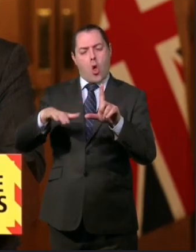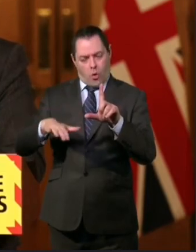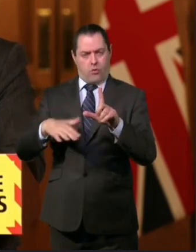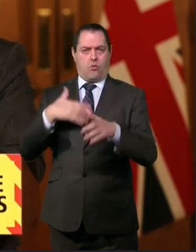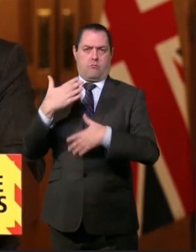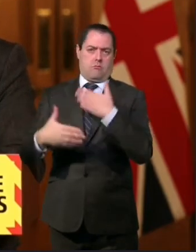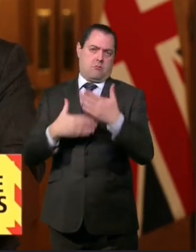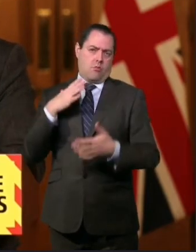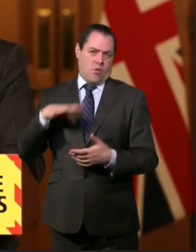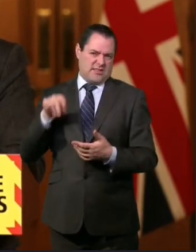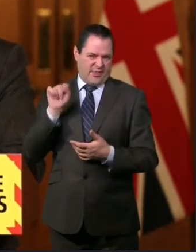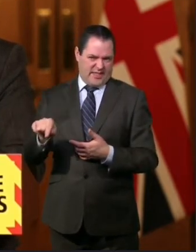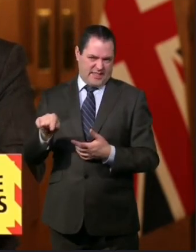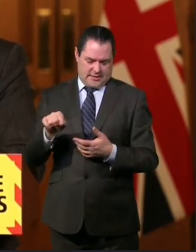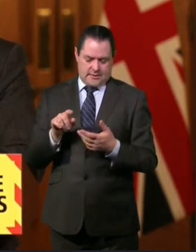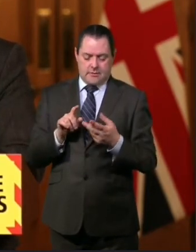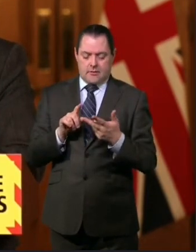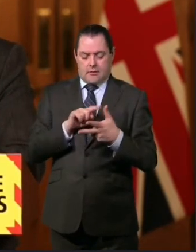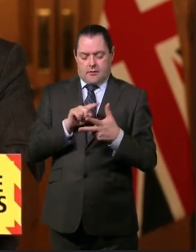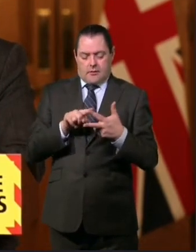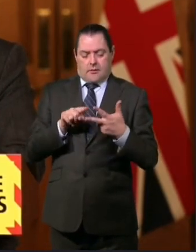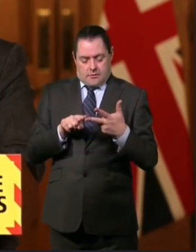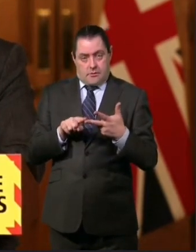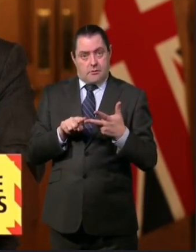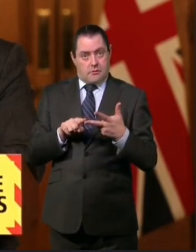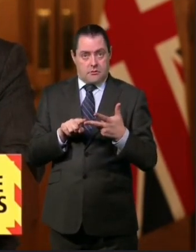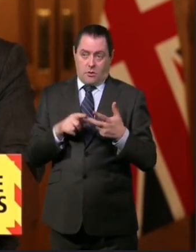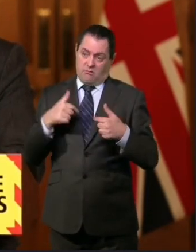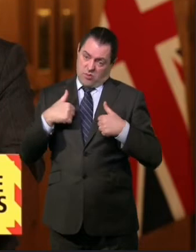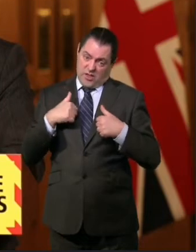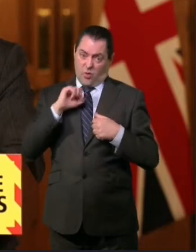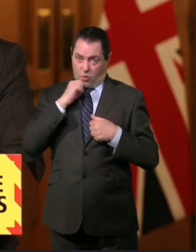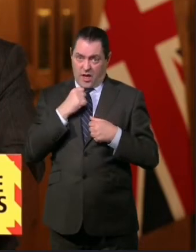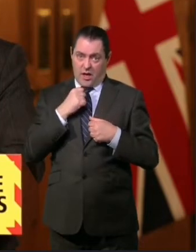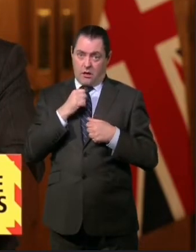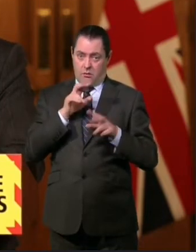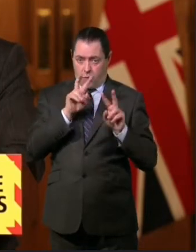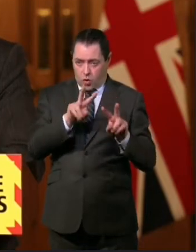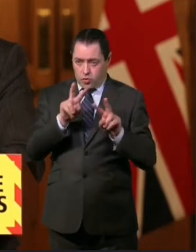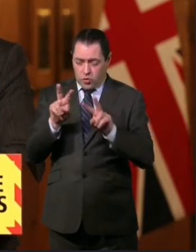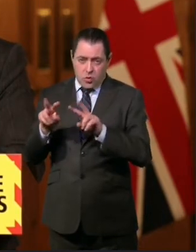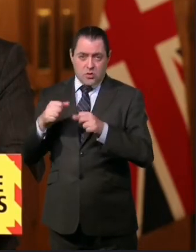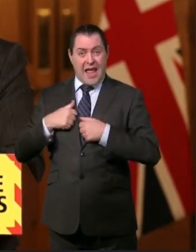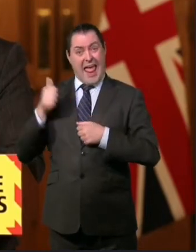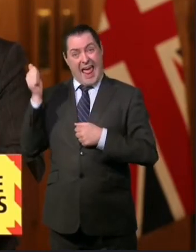things continuously. Obviously we want to do everything we can